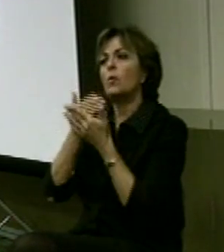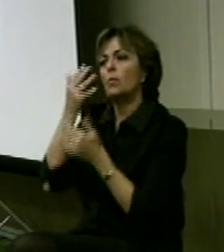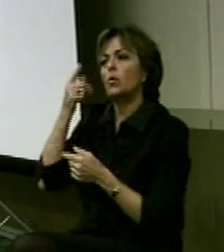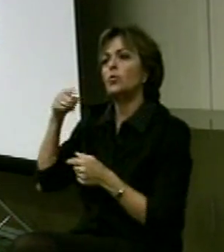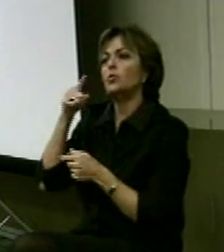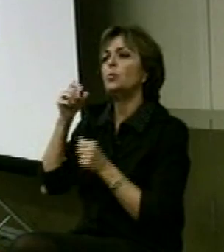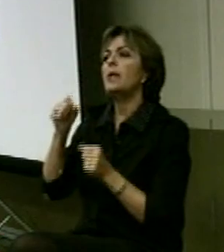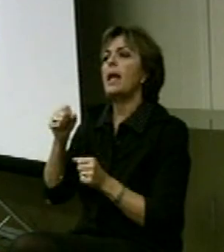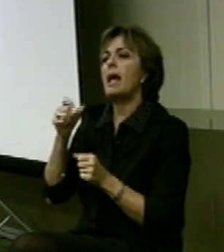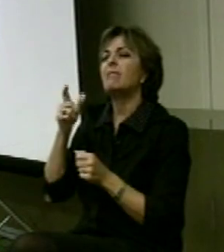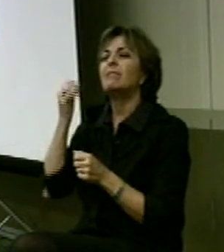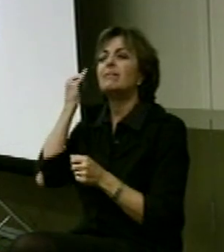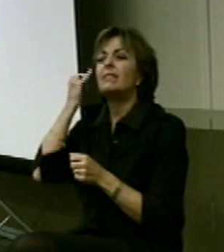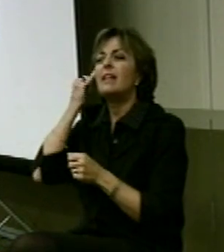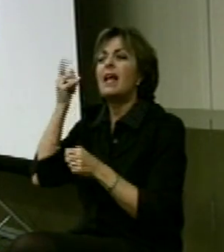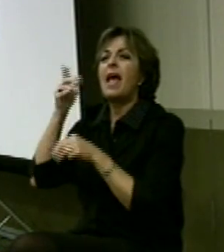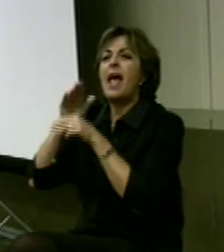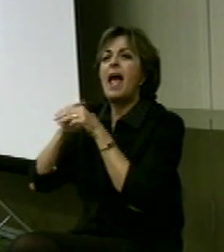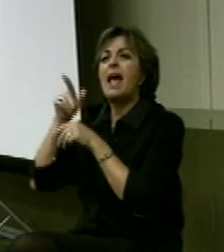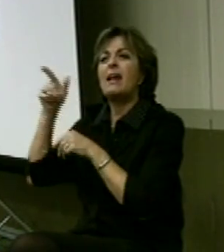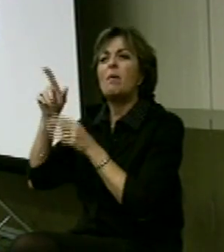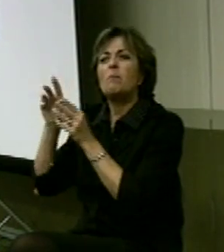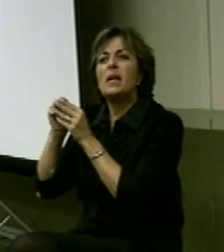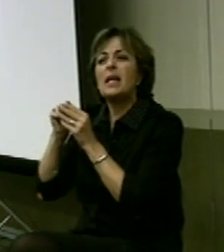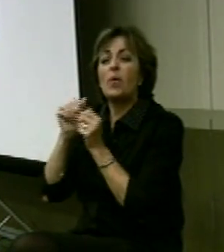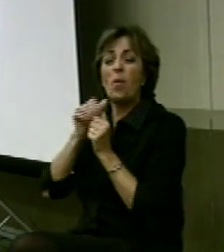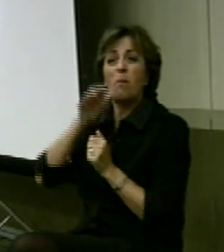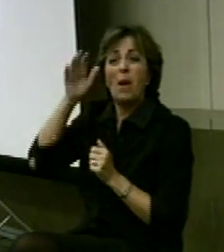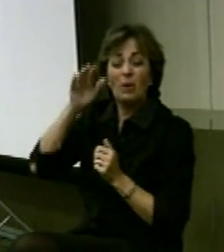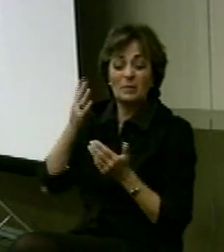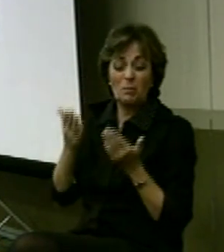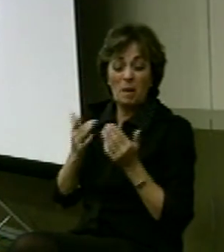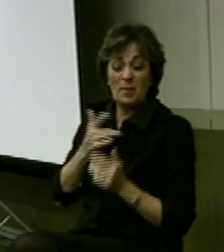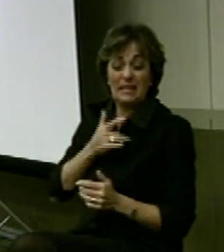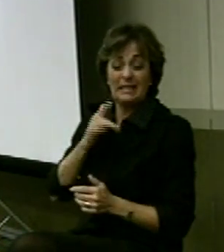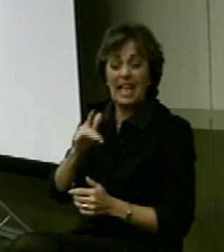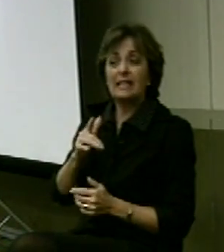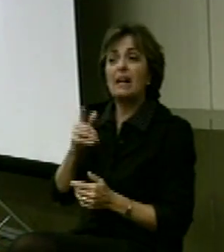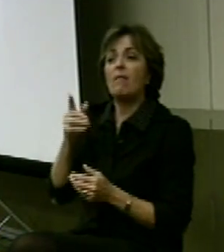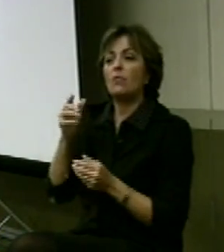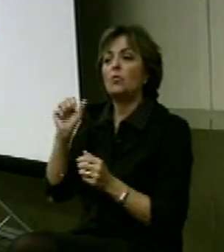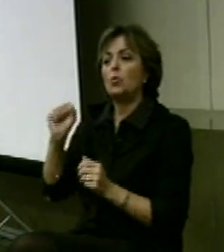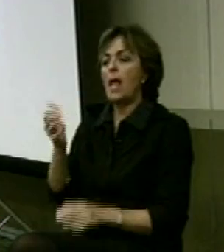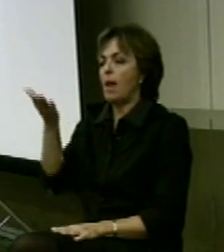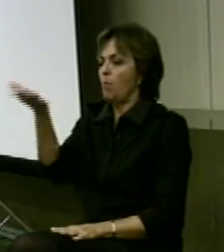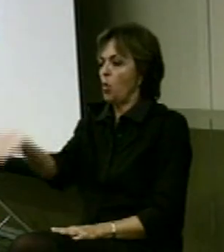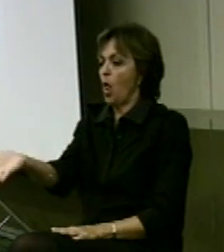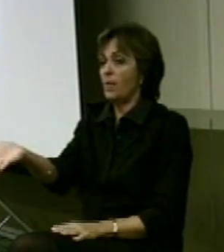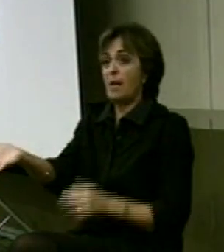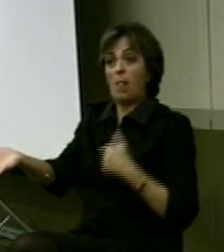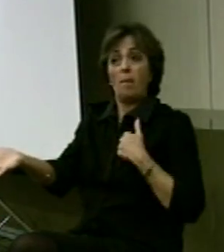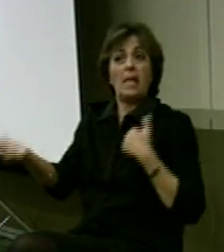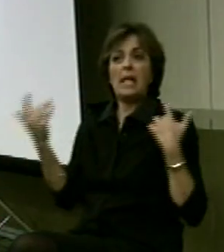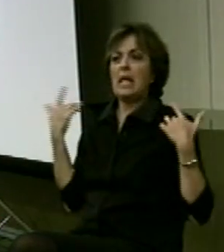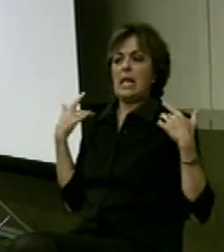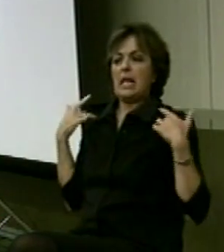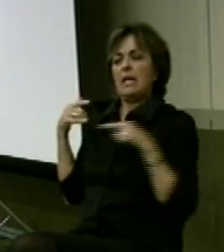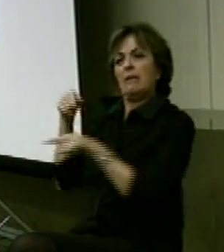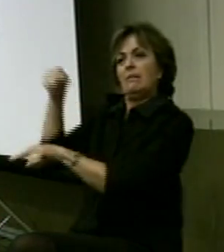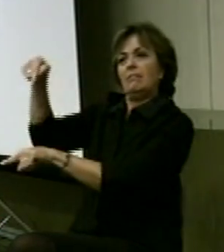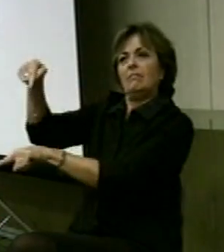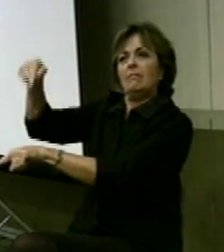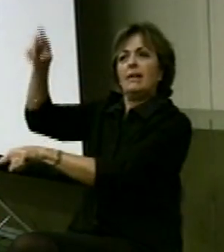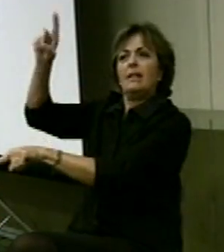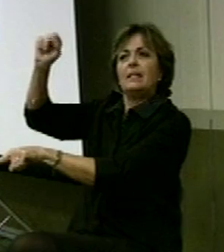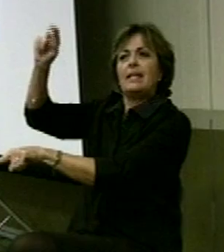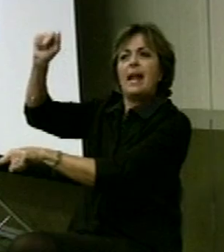good because you can, in an IEP meeting or with a parent where it can be kind of sensitive, you can put it on the table. It's not me who did it, the